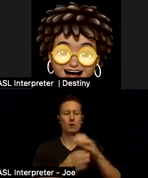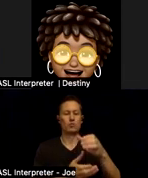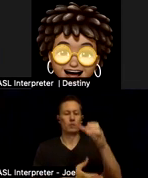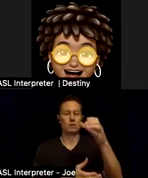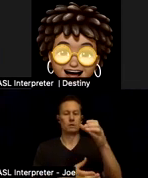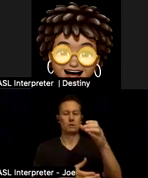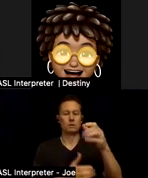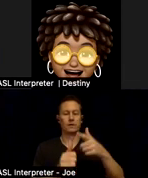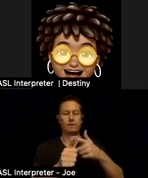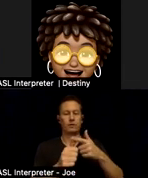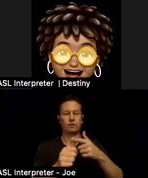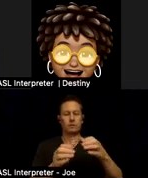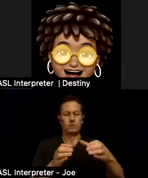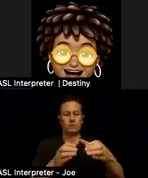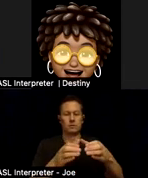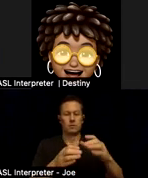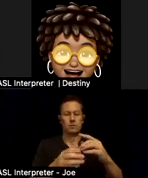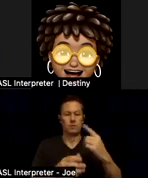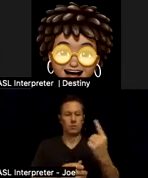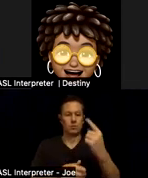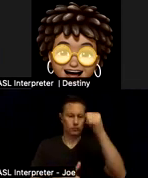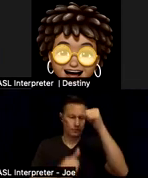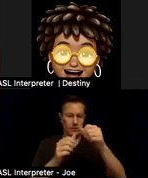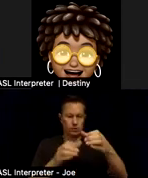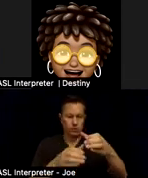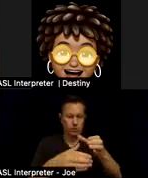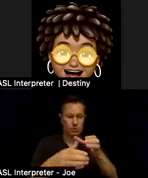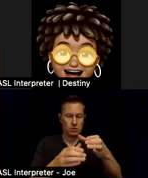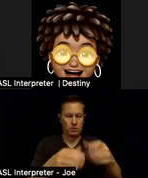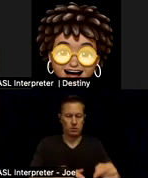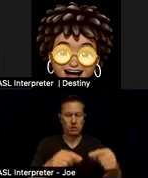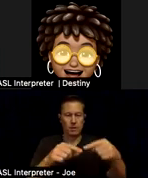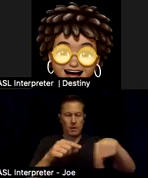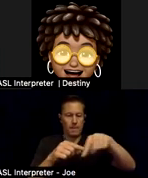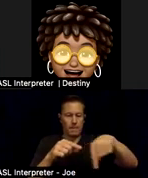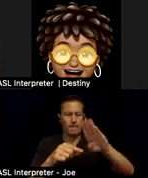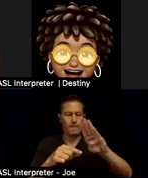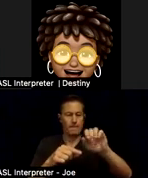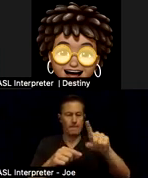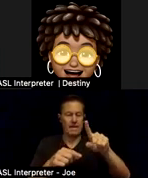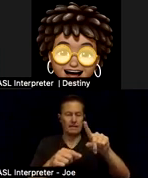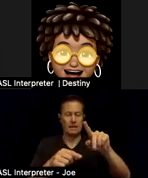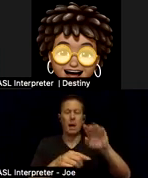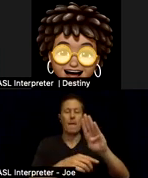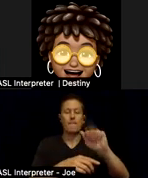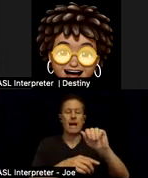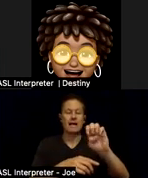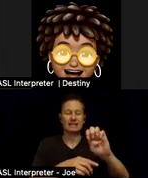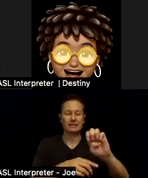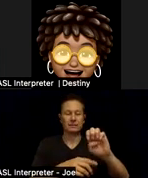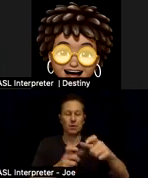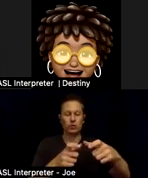it's really important, is always remember to twist at the base. Twist and lift. That is how you're going to remove the quake hold